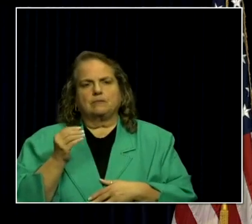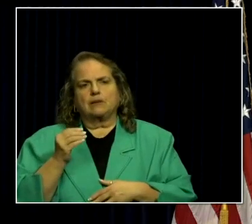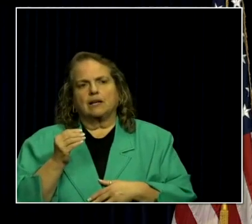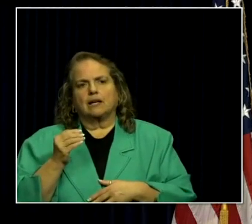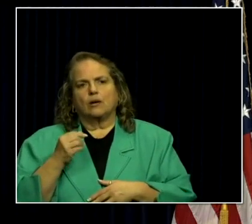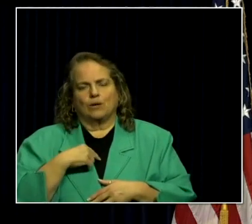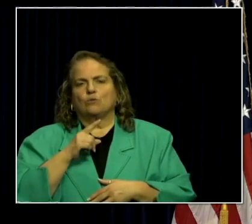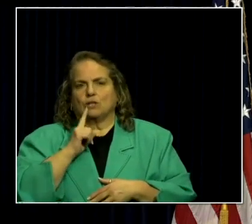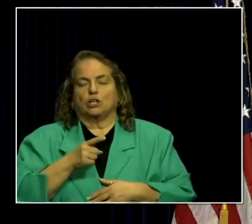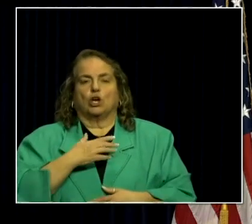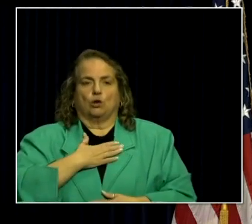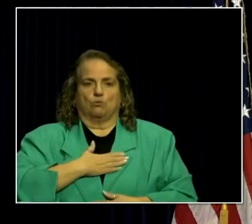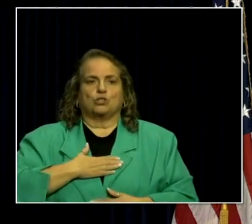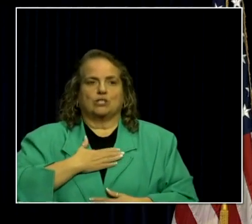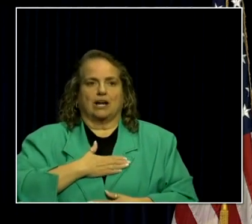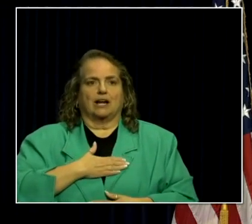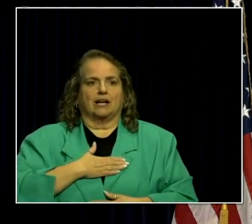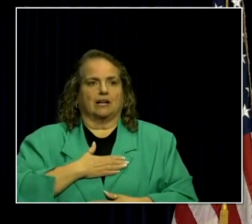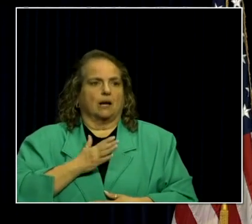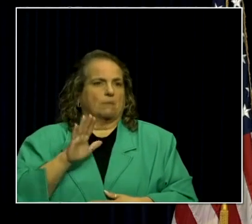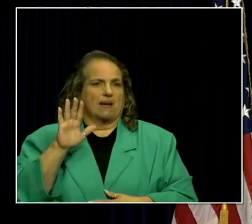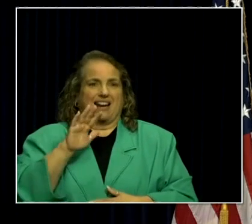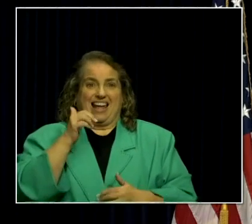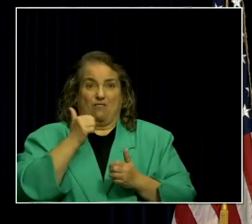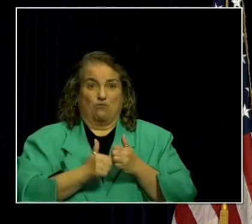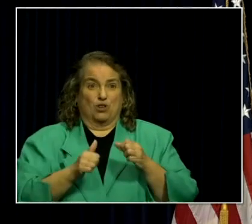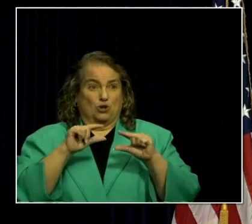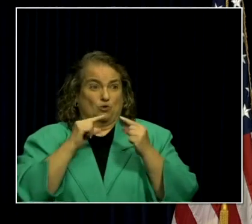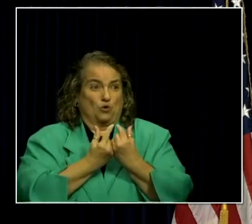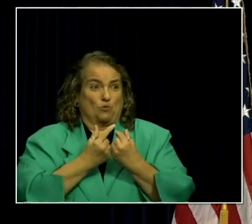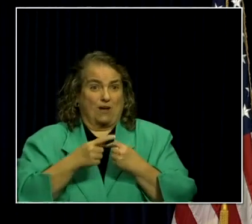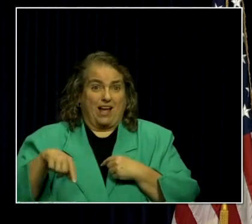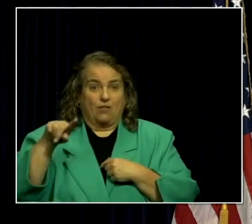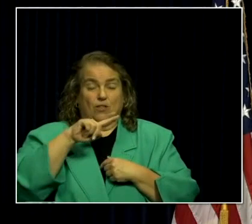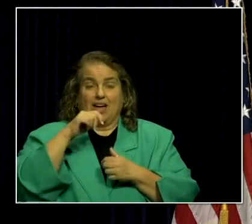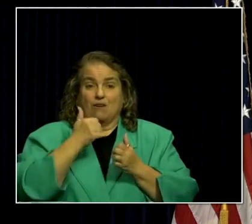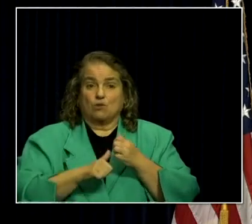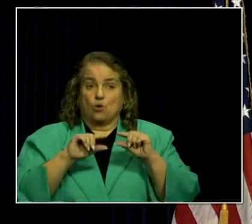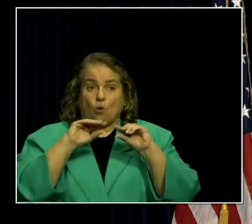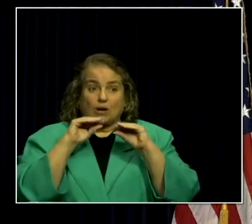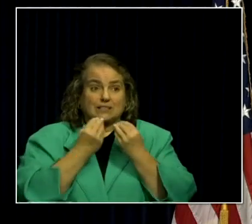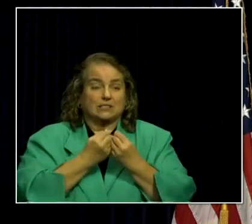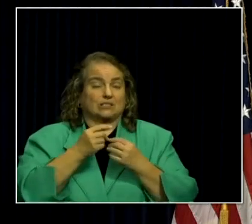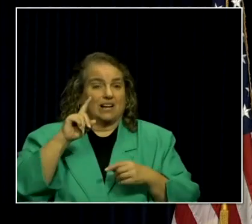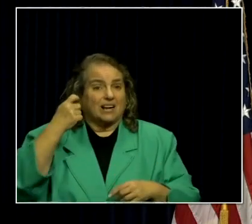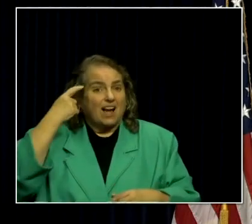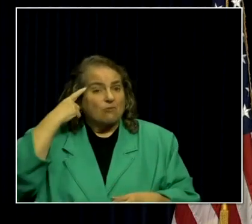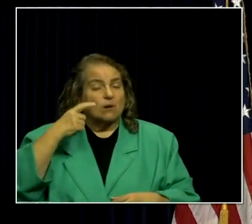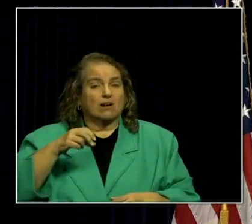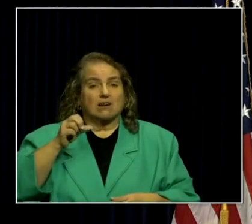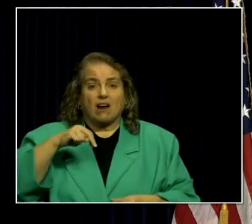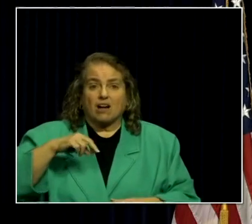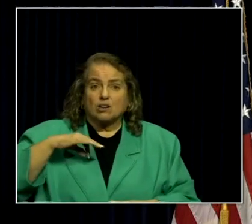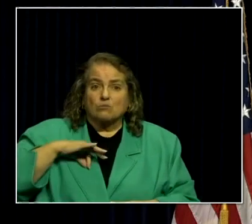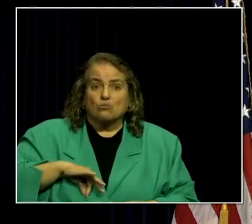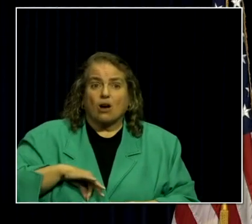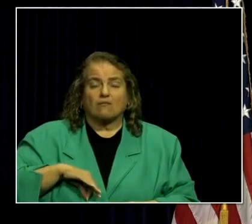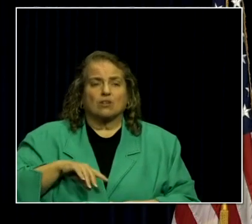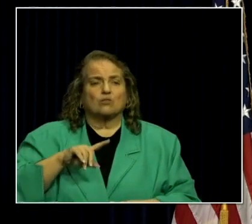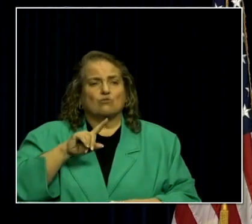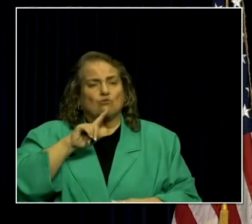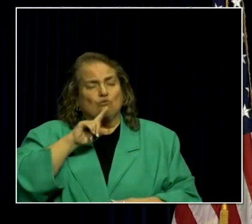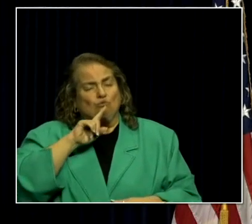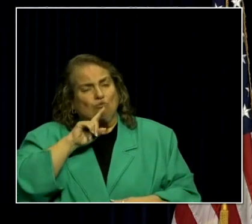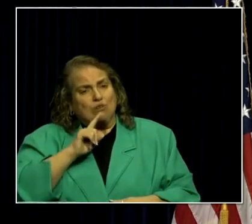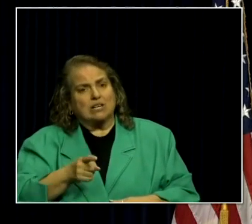And we really appreciate just about every group that's out there, every organization of government, every nonprofit, really